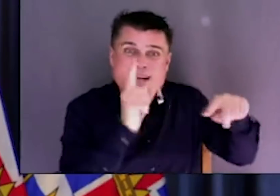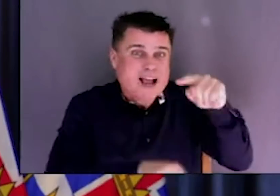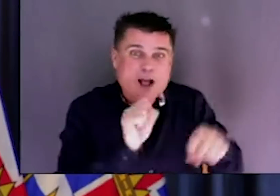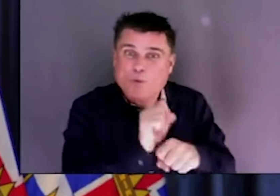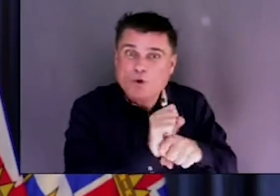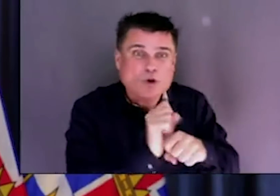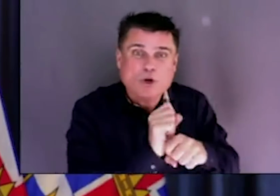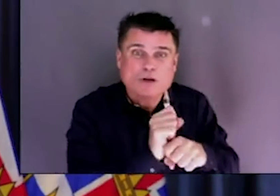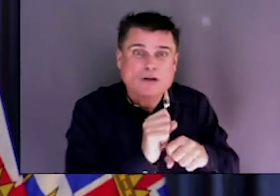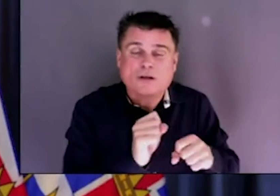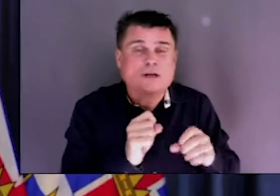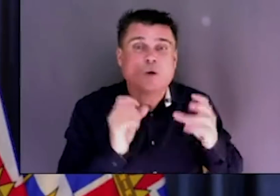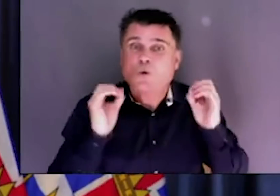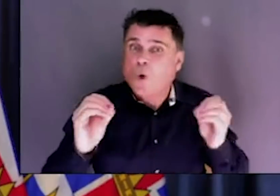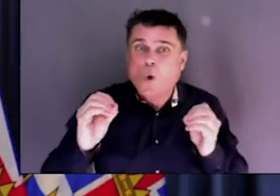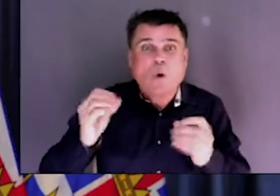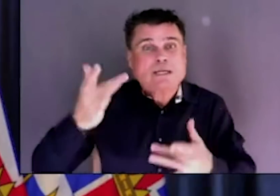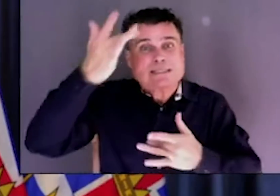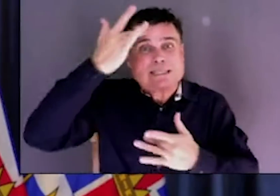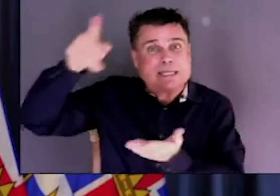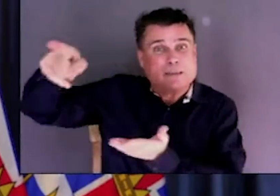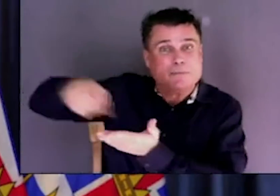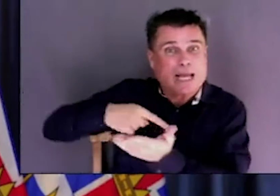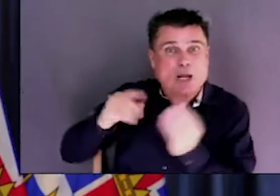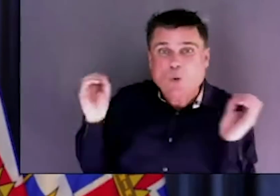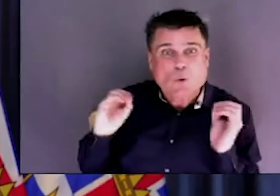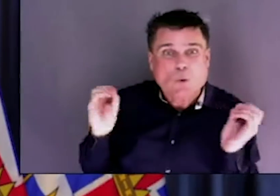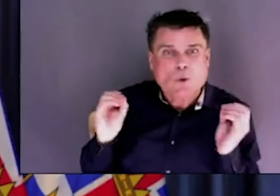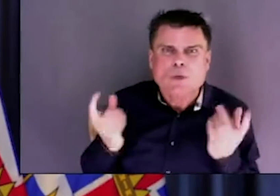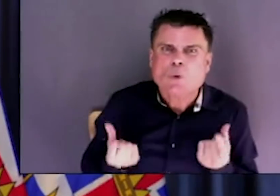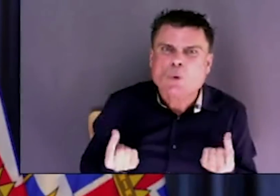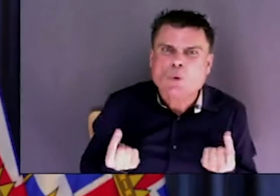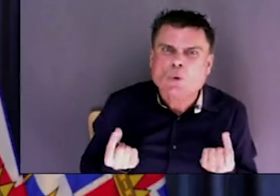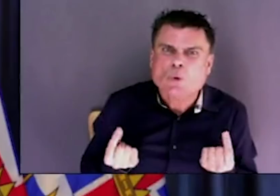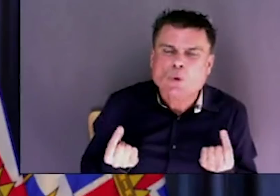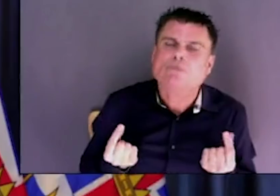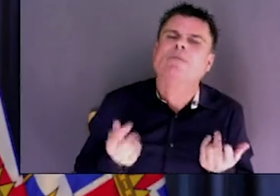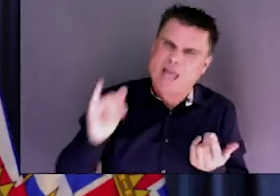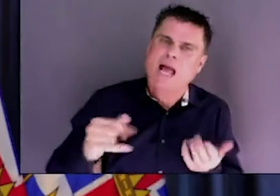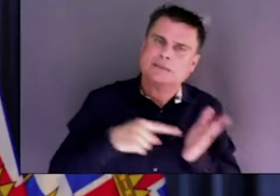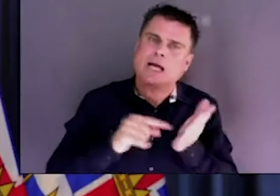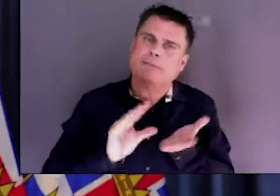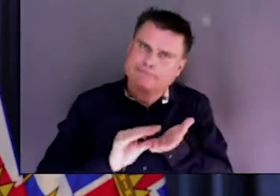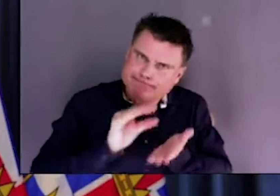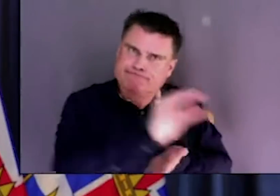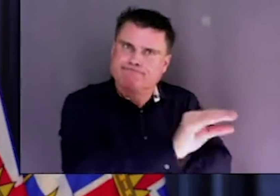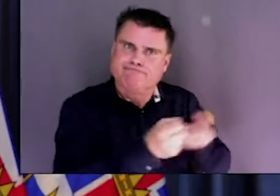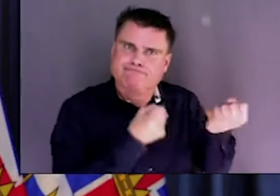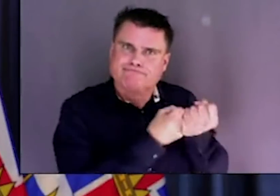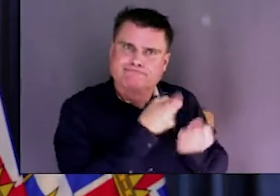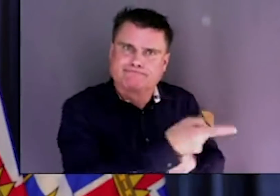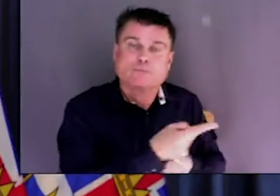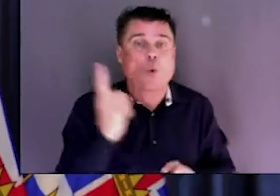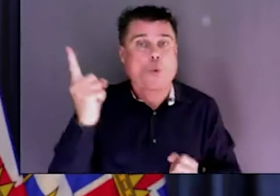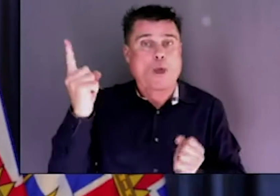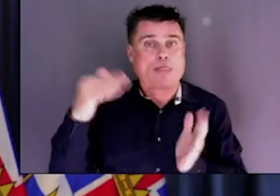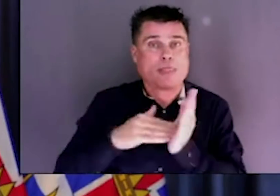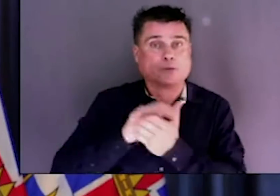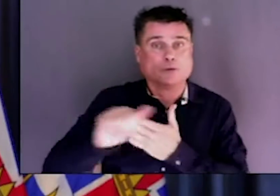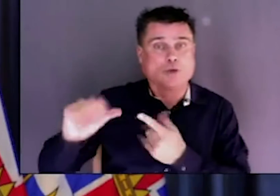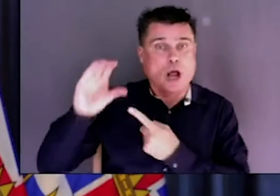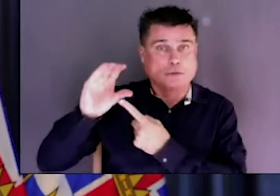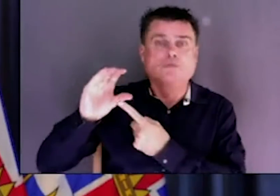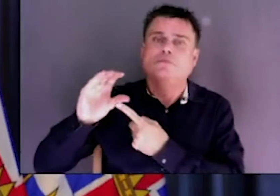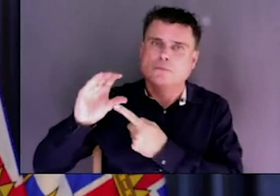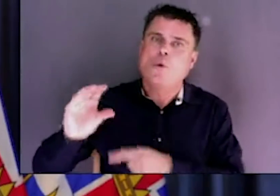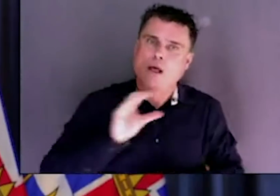work when they're not feeling up to it, and then potentially carry COVID or some other infectious disease into the workplace. I think it's good. It's good